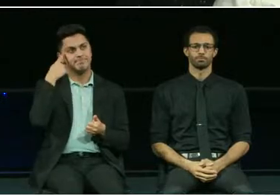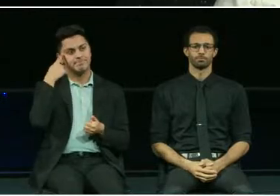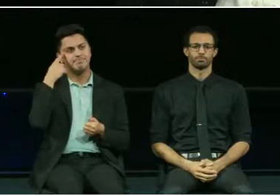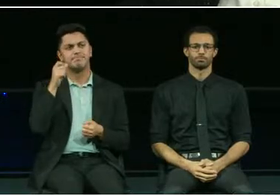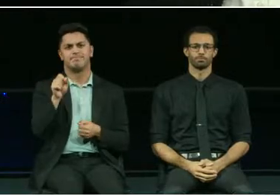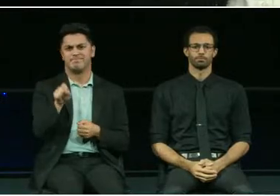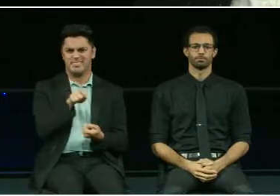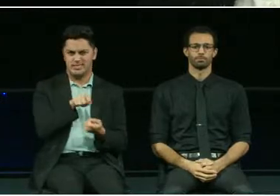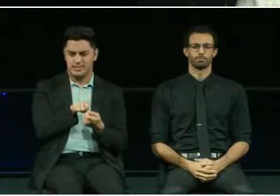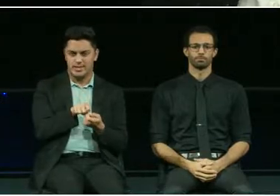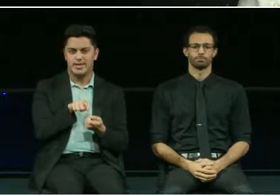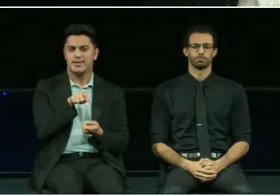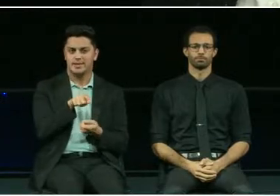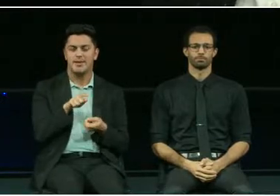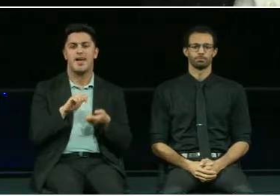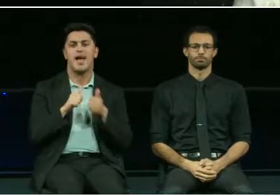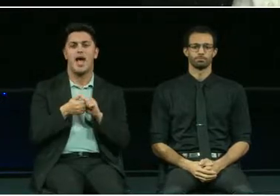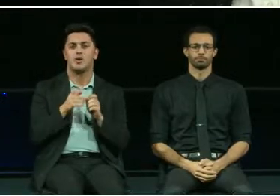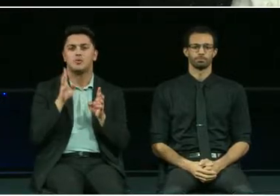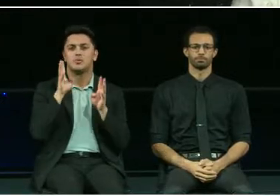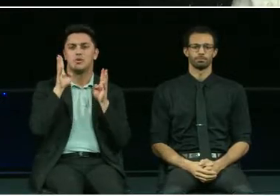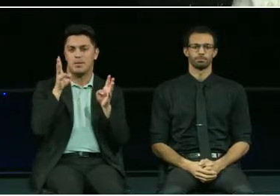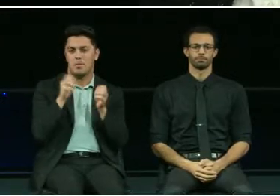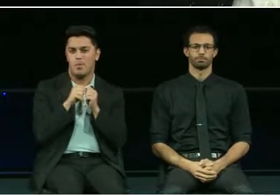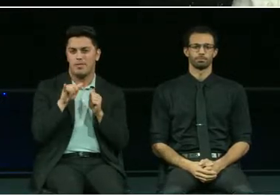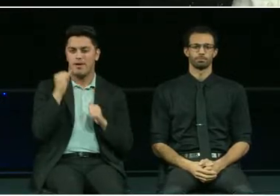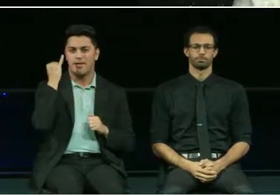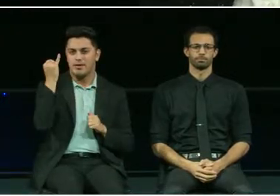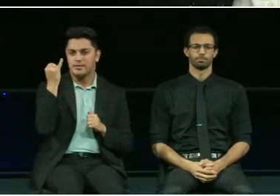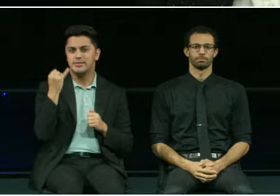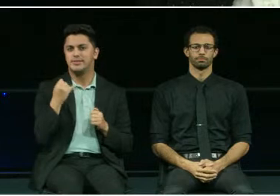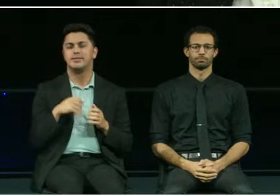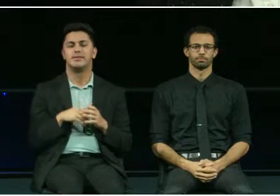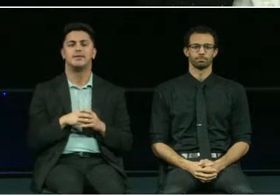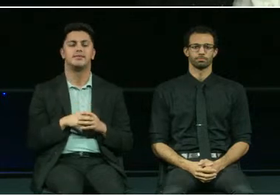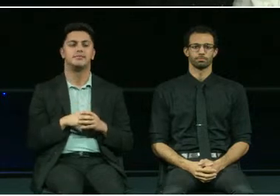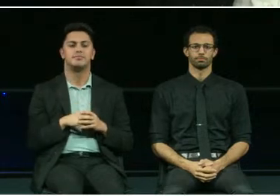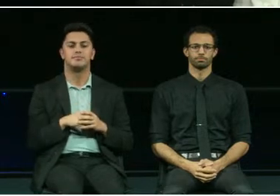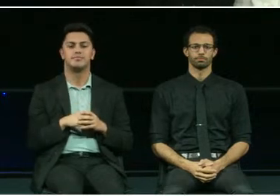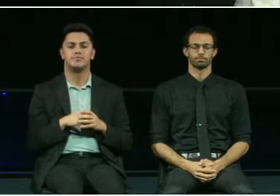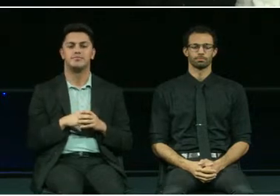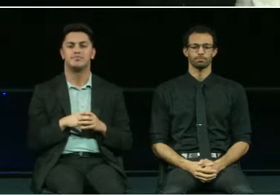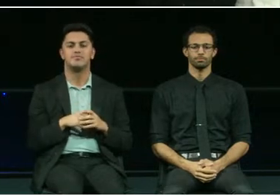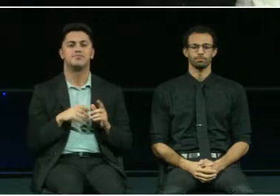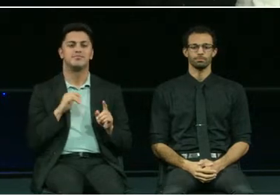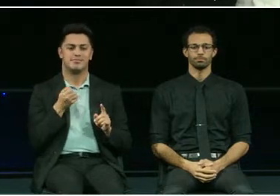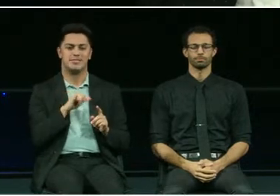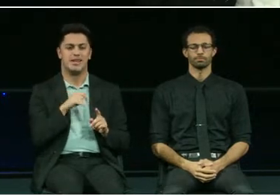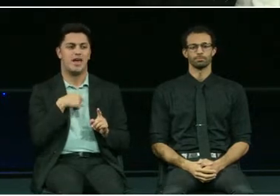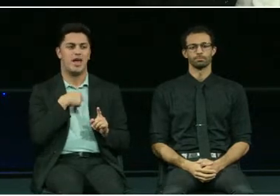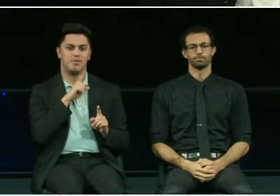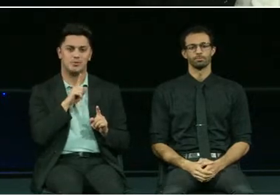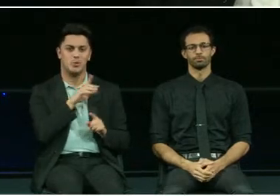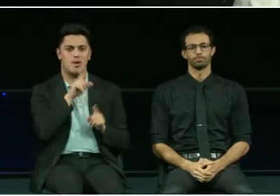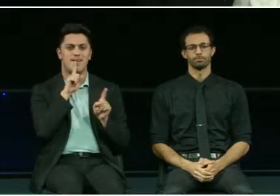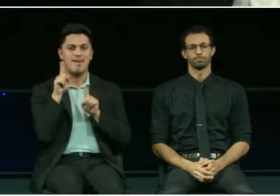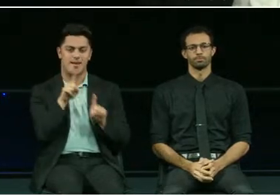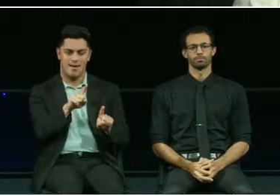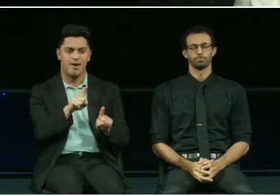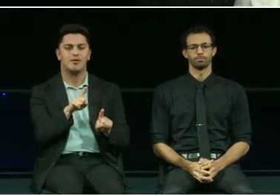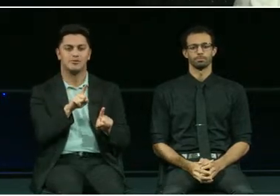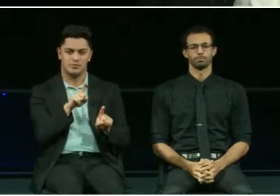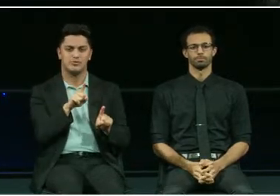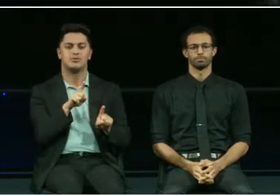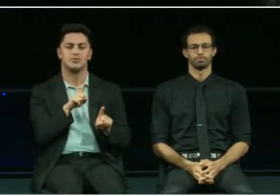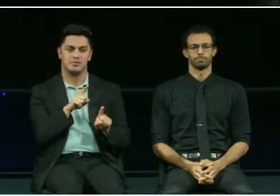yes, exactly, how did you come upon this idea? And Jay, later on, I'm sure your answer will be very